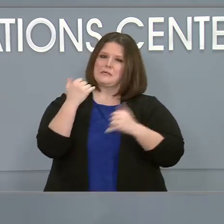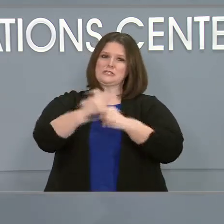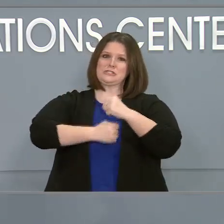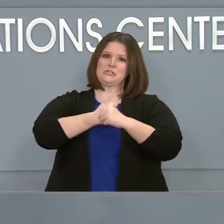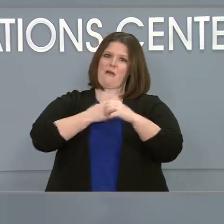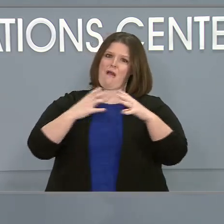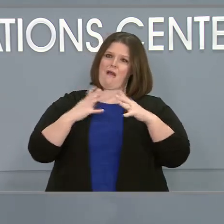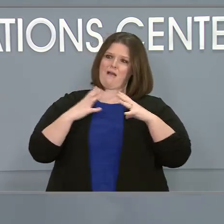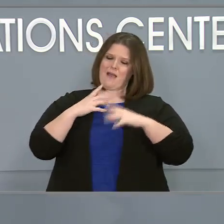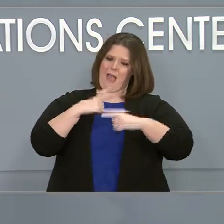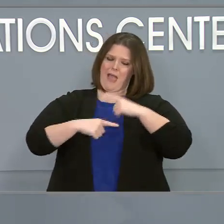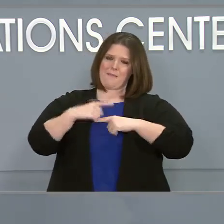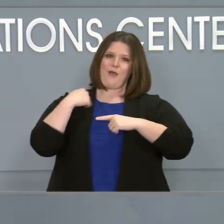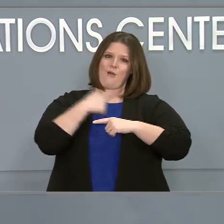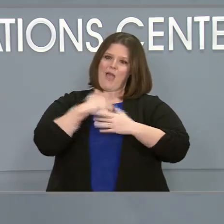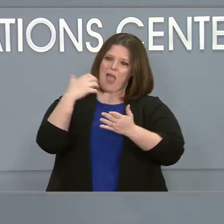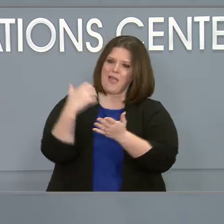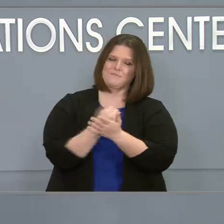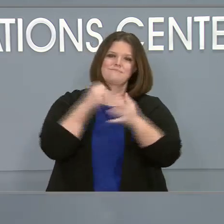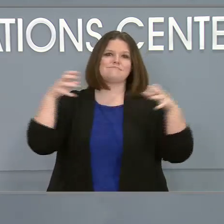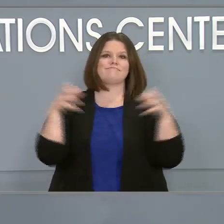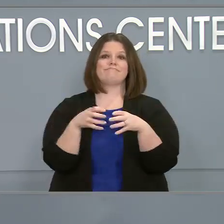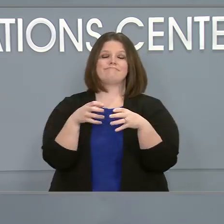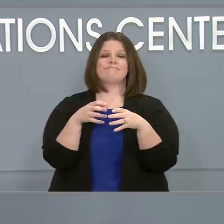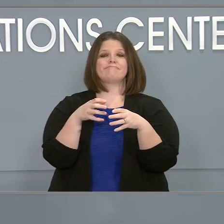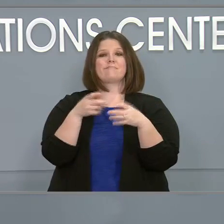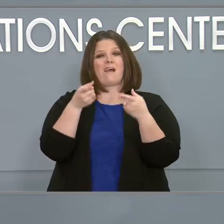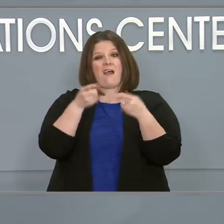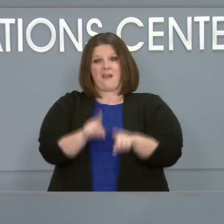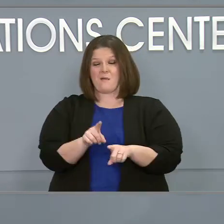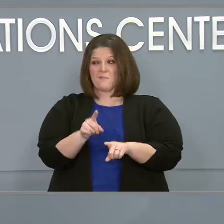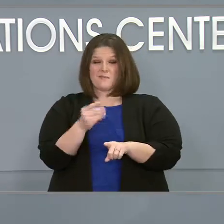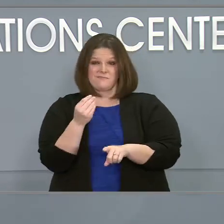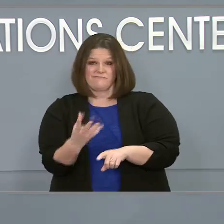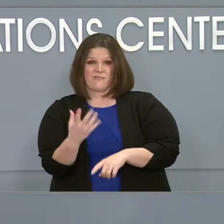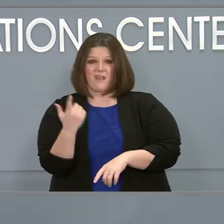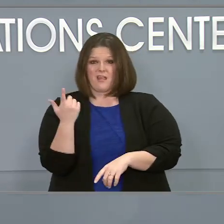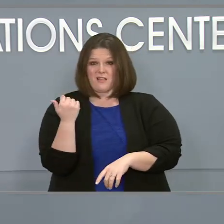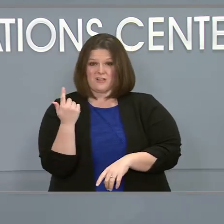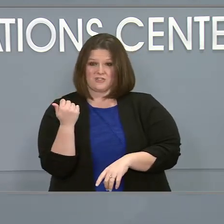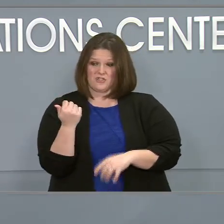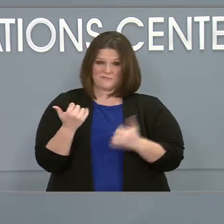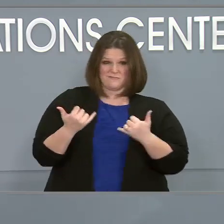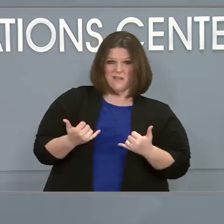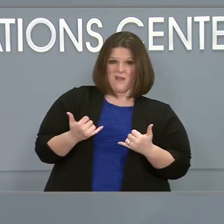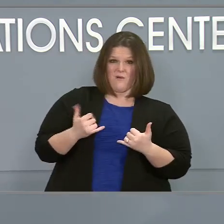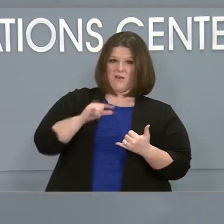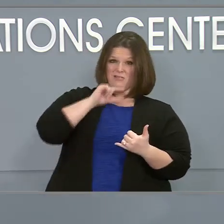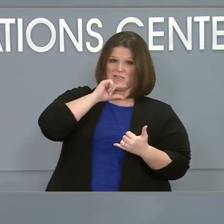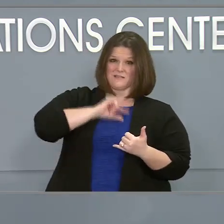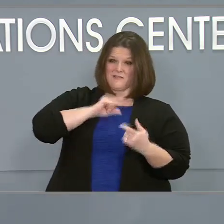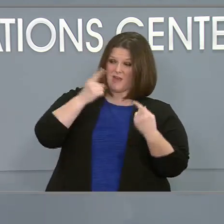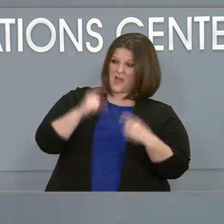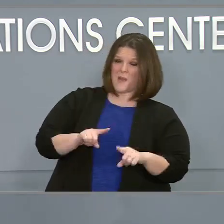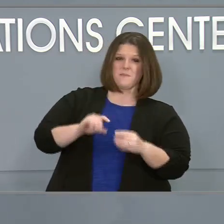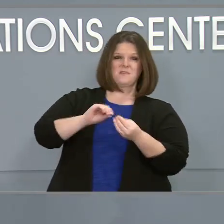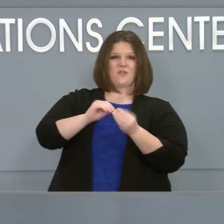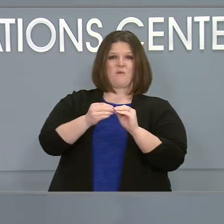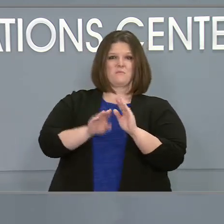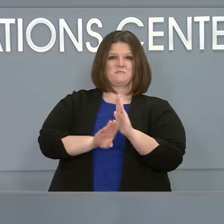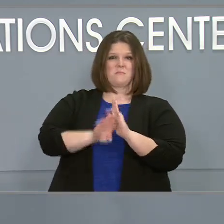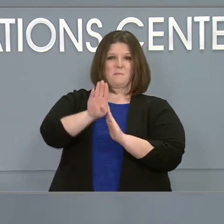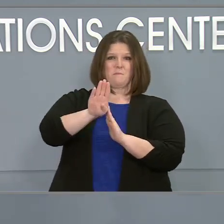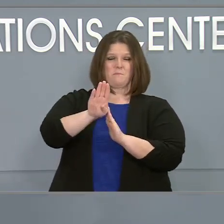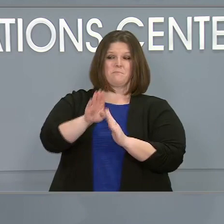infections rose after the Thanksgiving holidays, both this year and last. And as we gather again in December, we